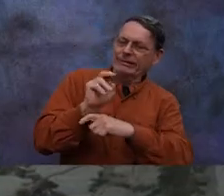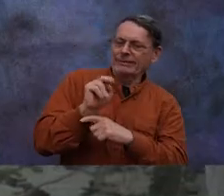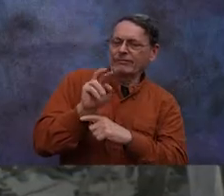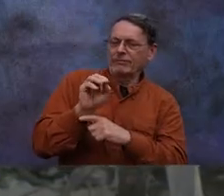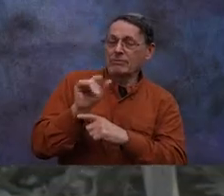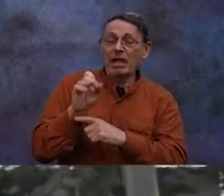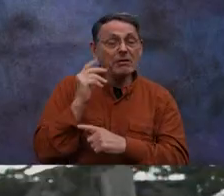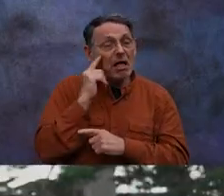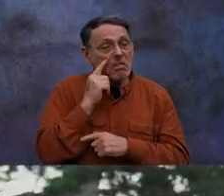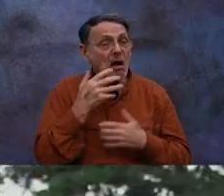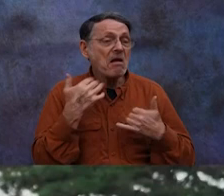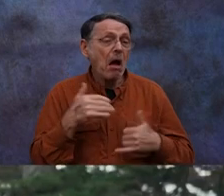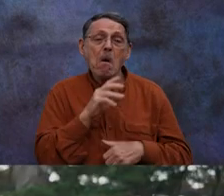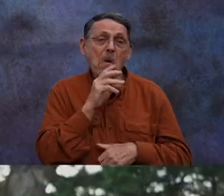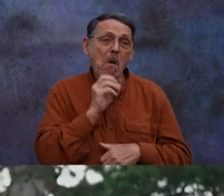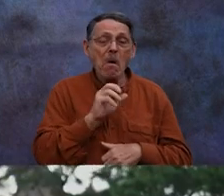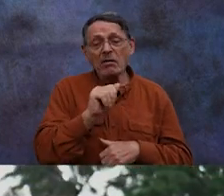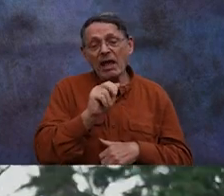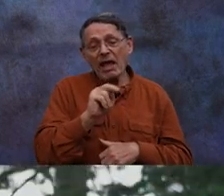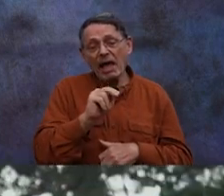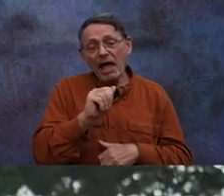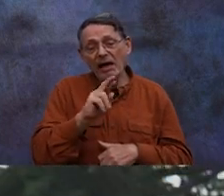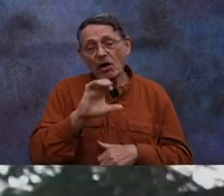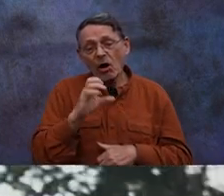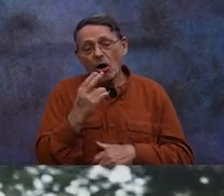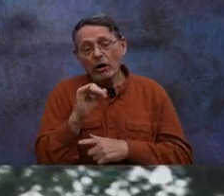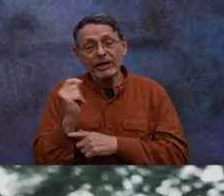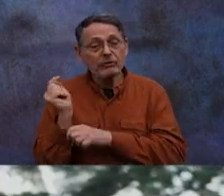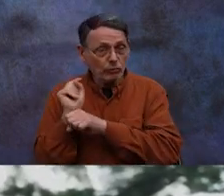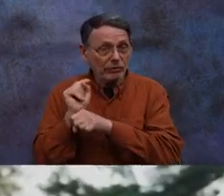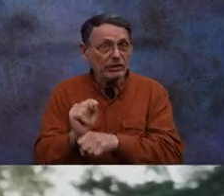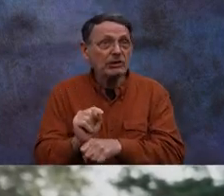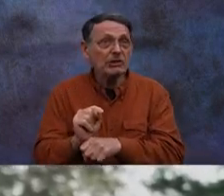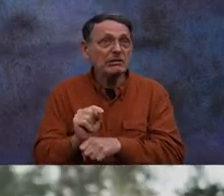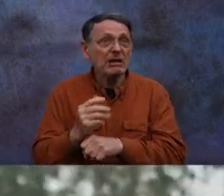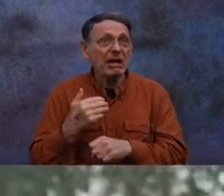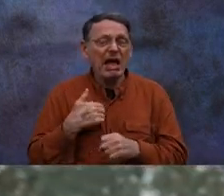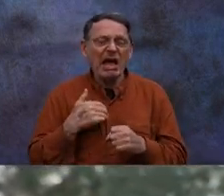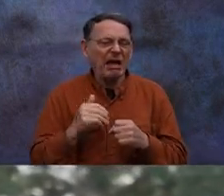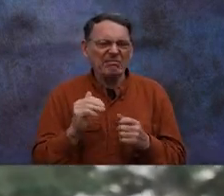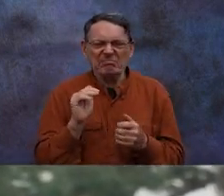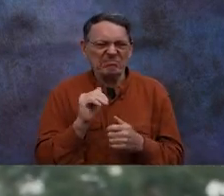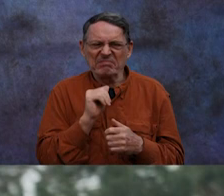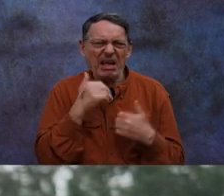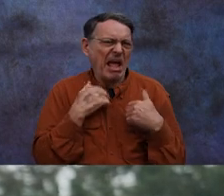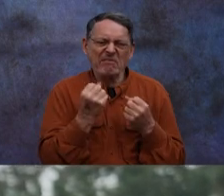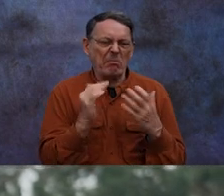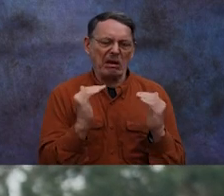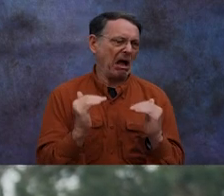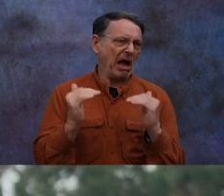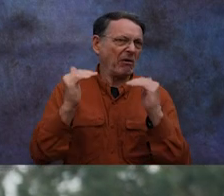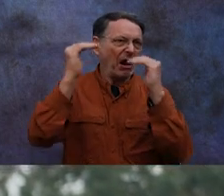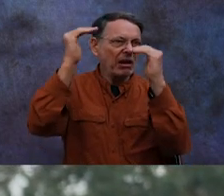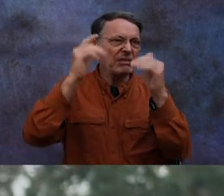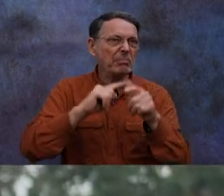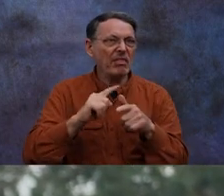was thinking, here we are, an anarchist tradition having really low